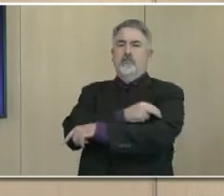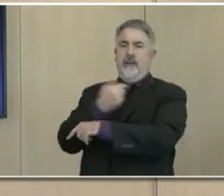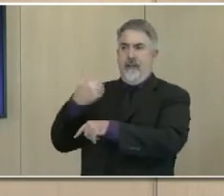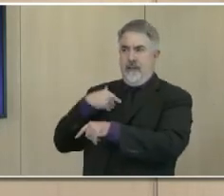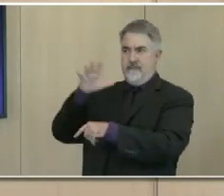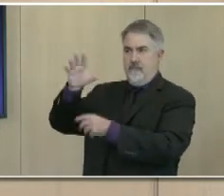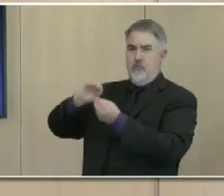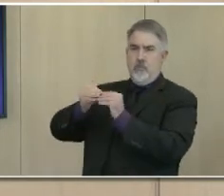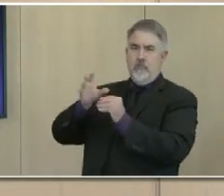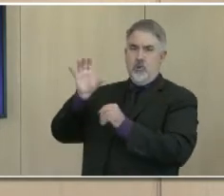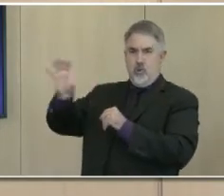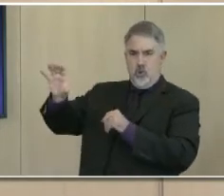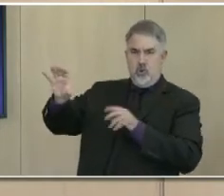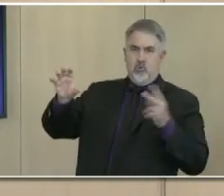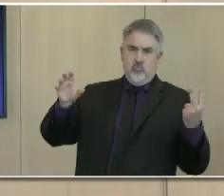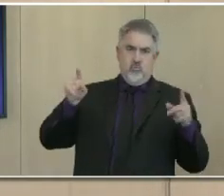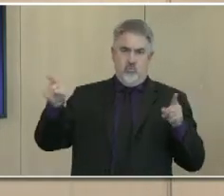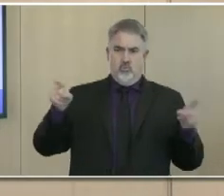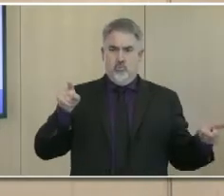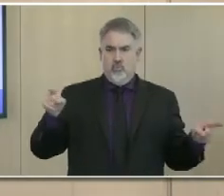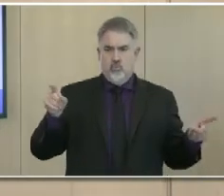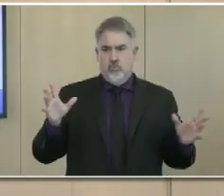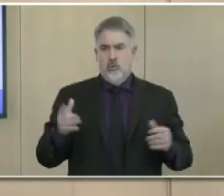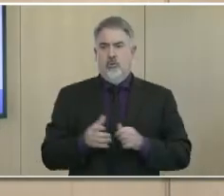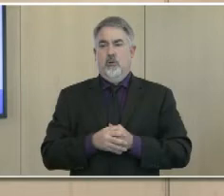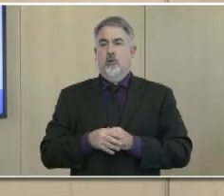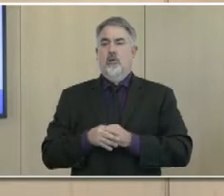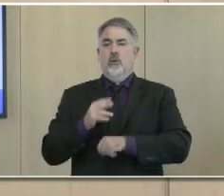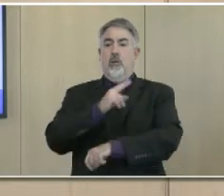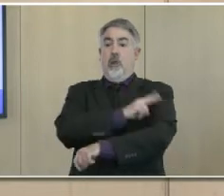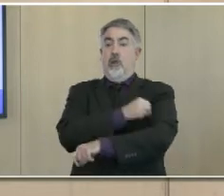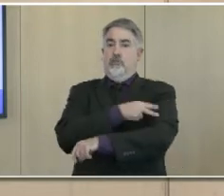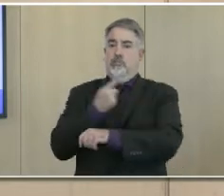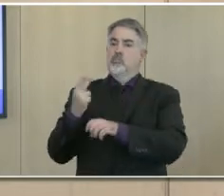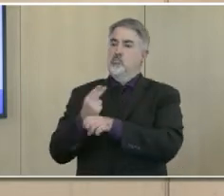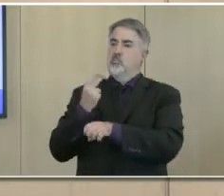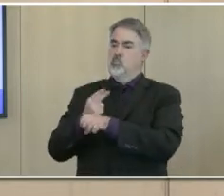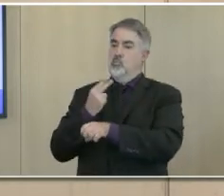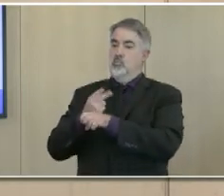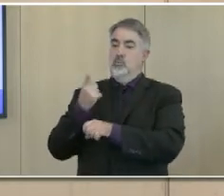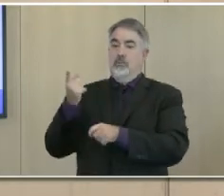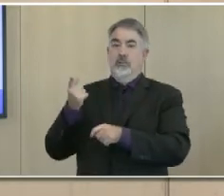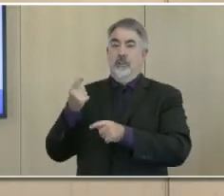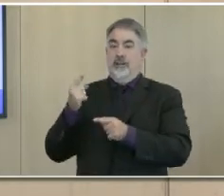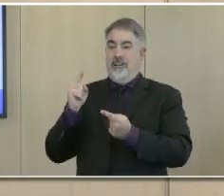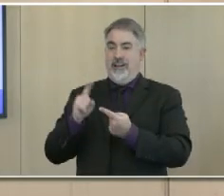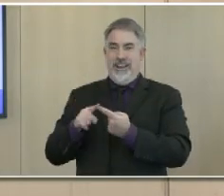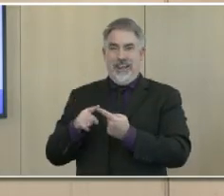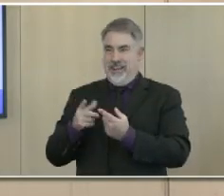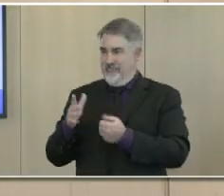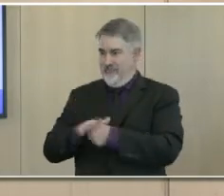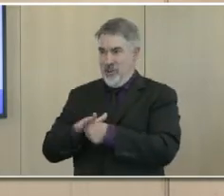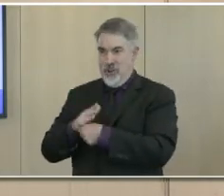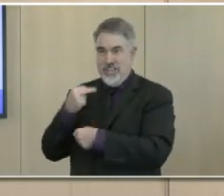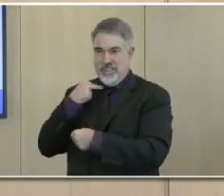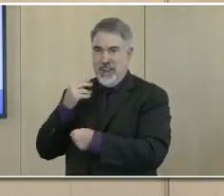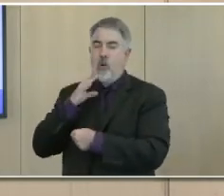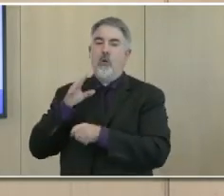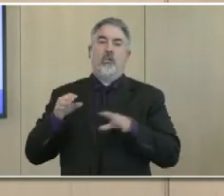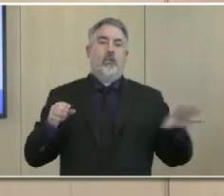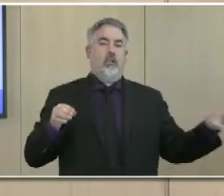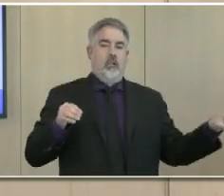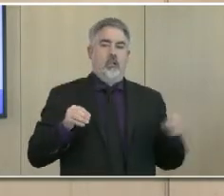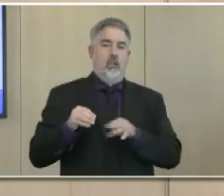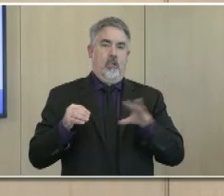constantly. When they exhaust their resources, that's when our group steps in. So they will be using